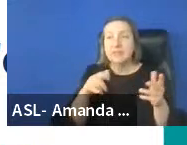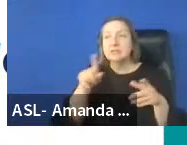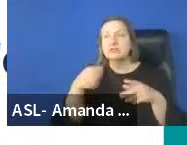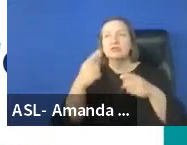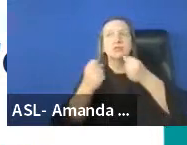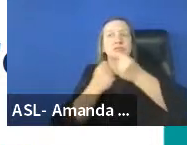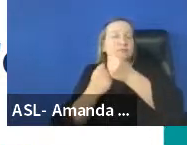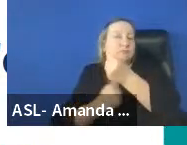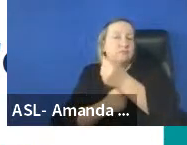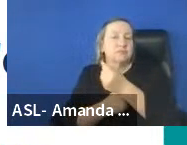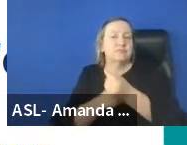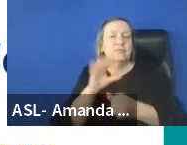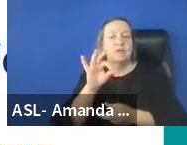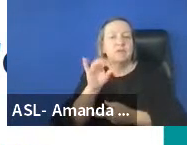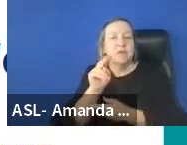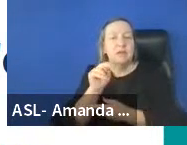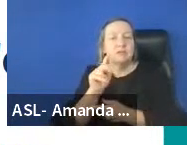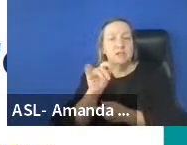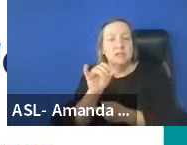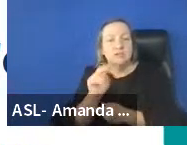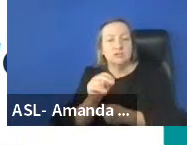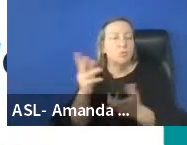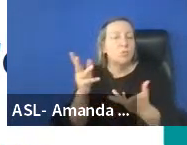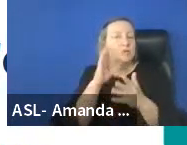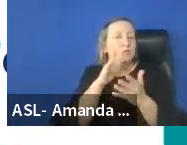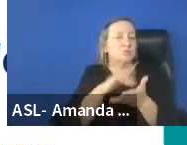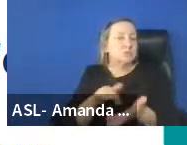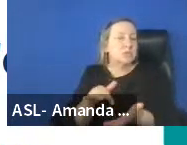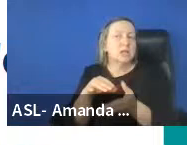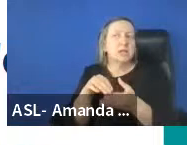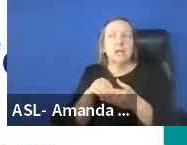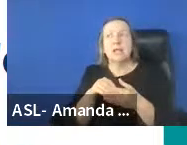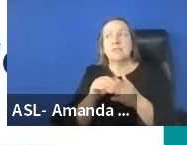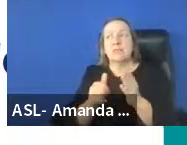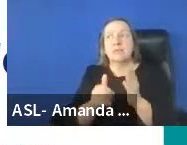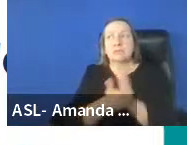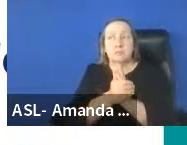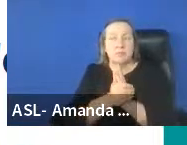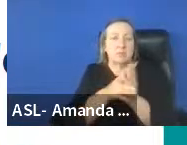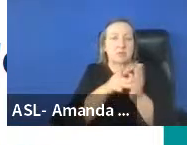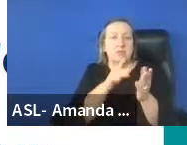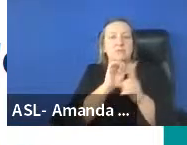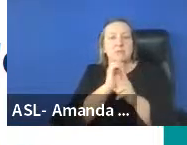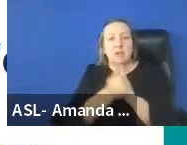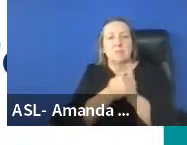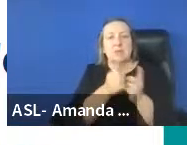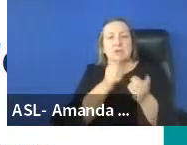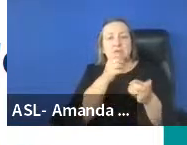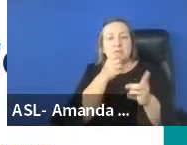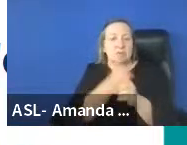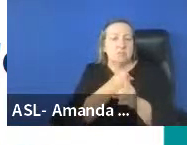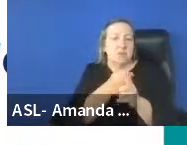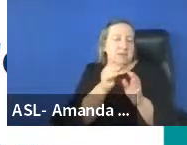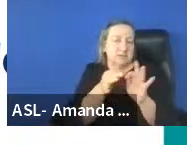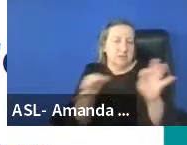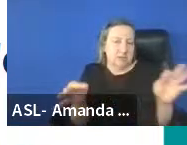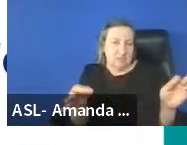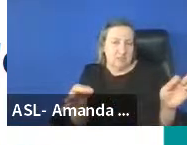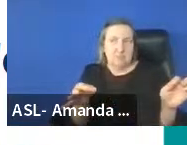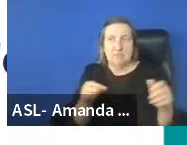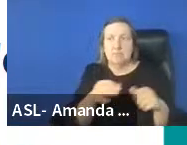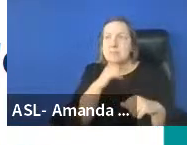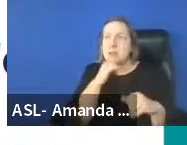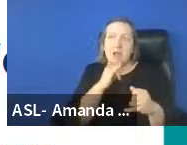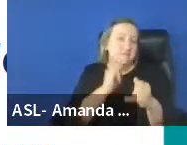foundation of what to study in the supplemental environmental impact statement. And this is not the